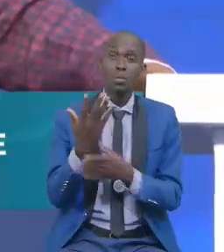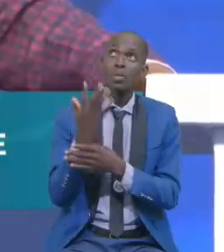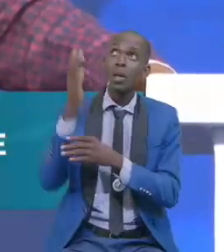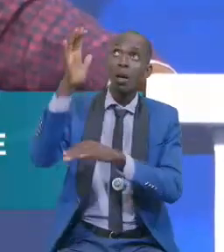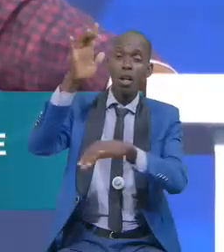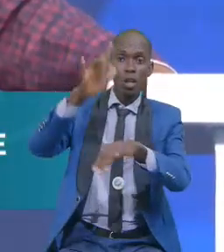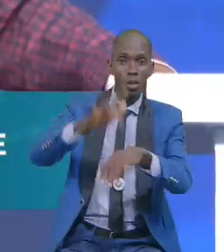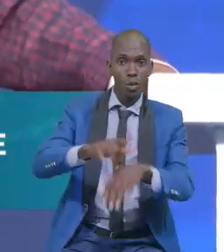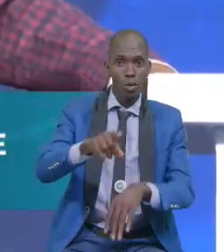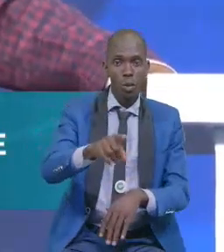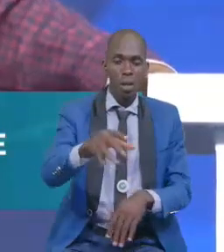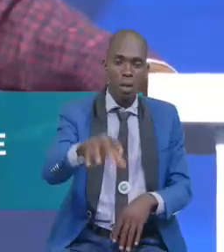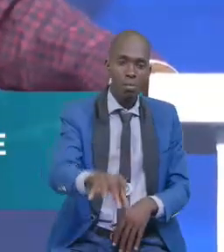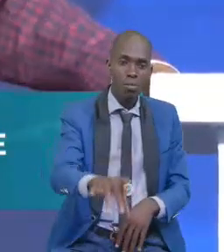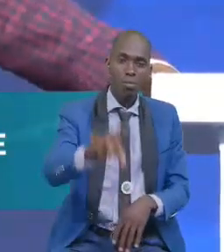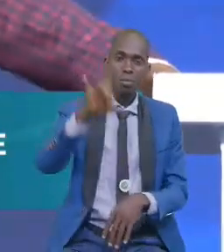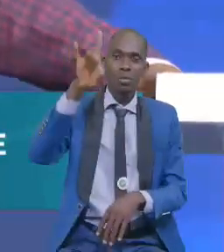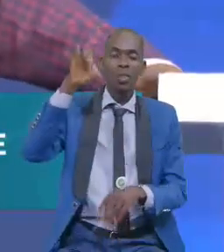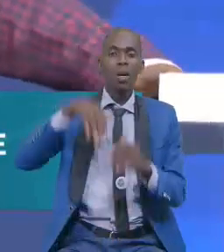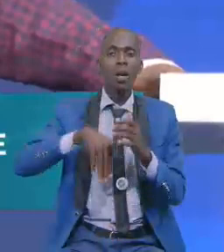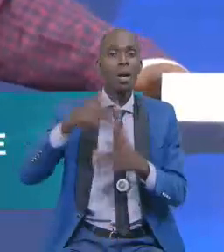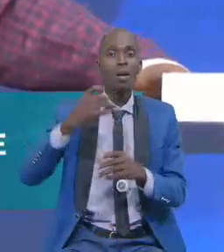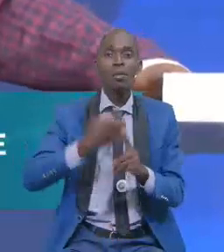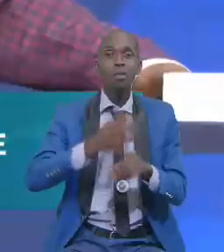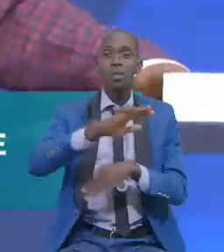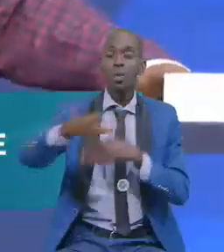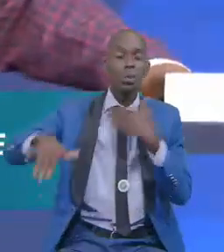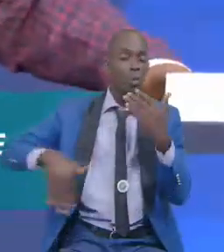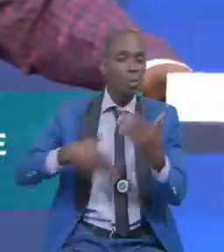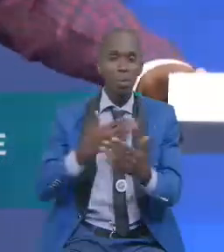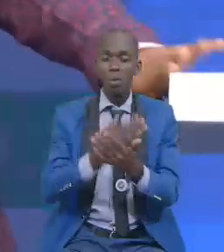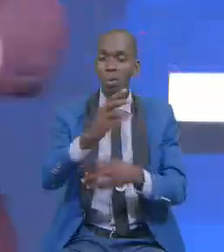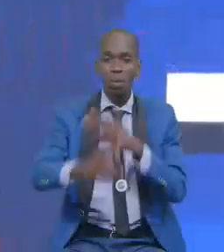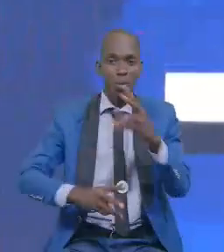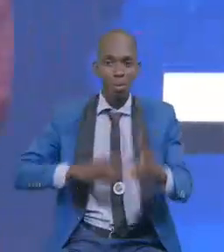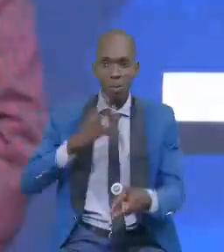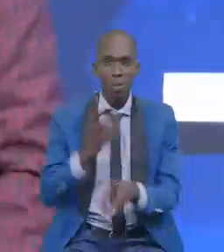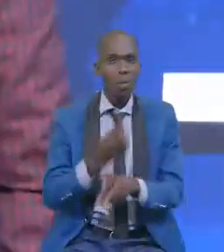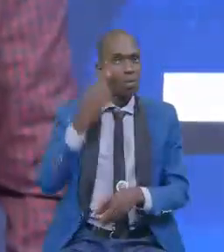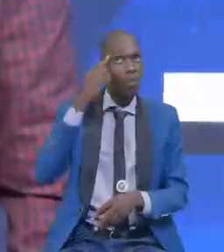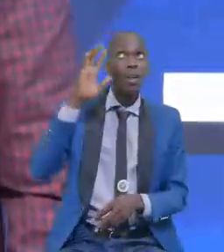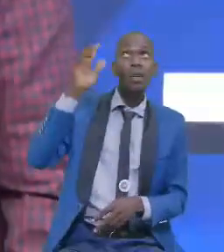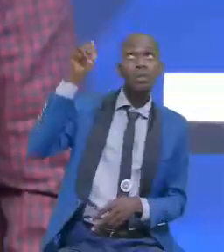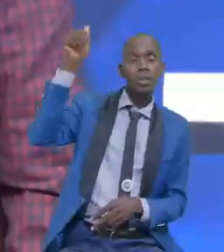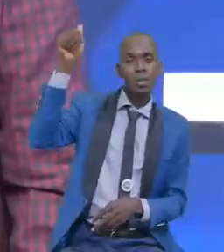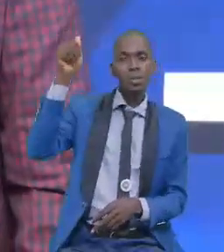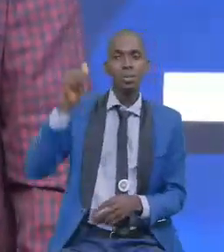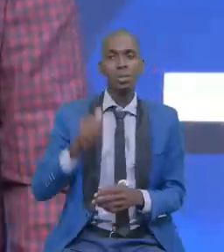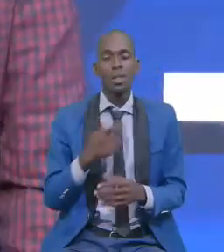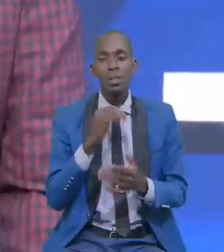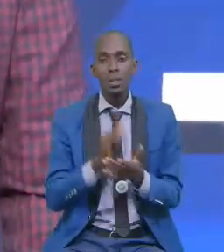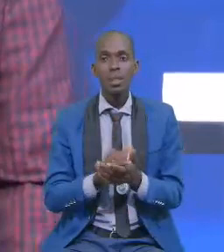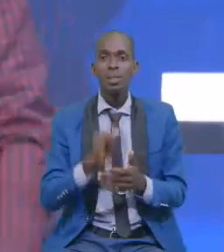draw you out of the whole global world for himself. He says, that's